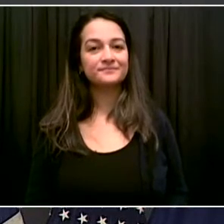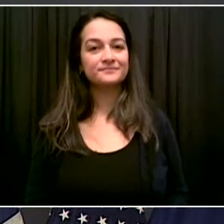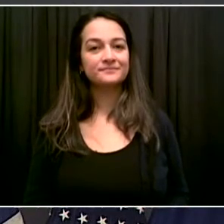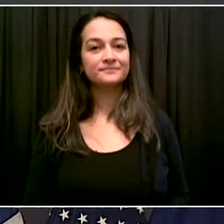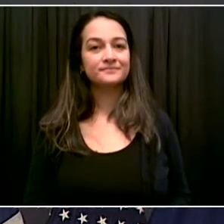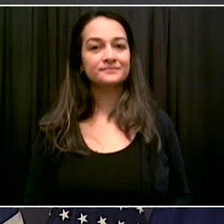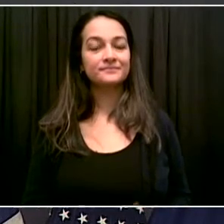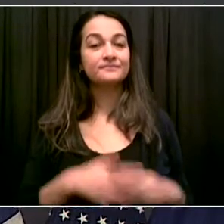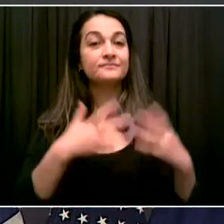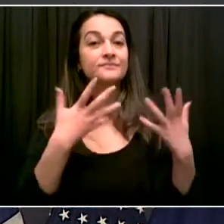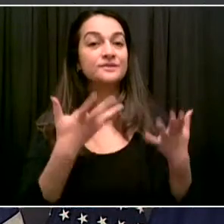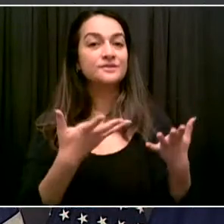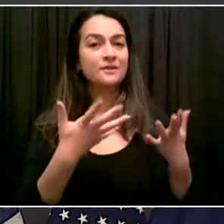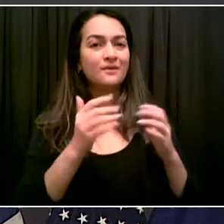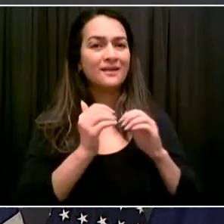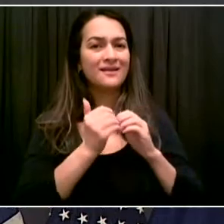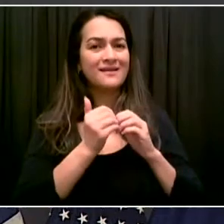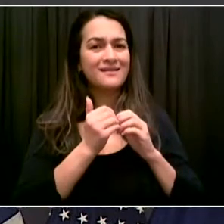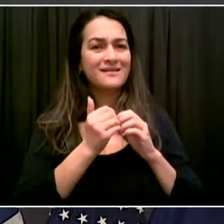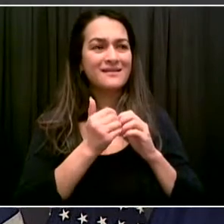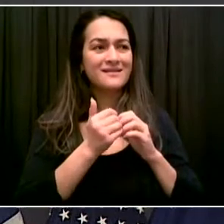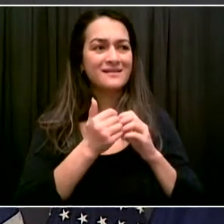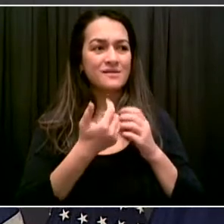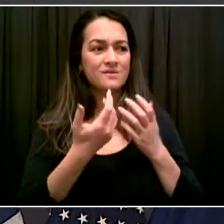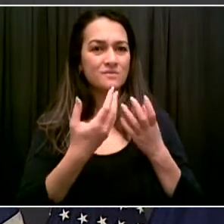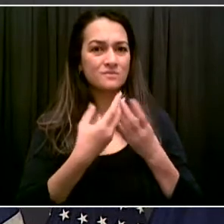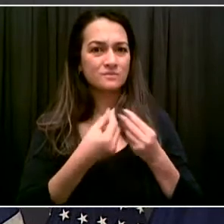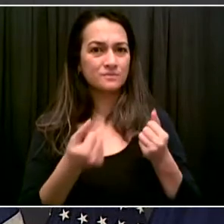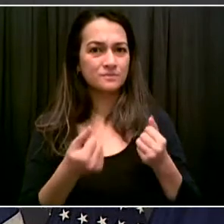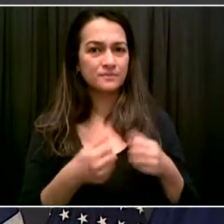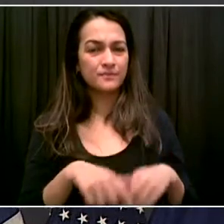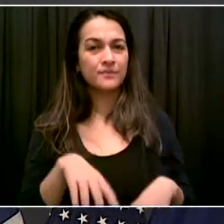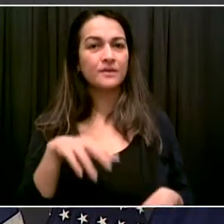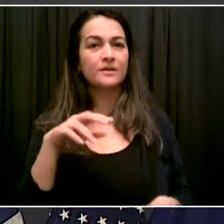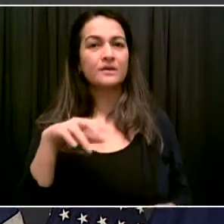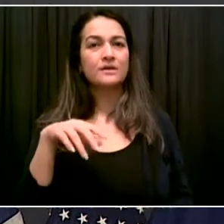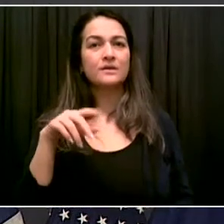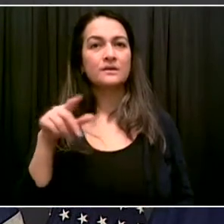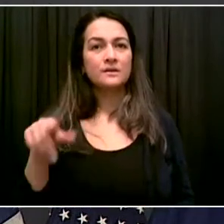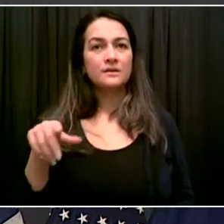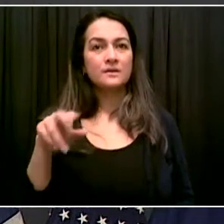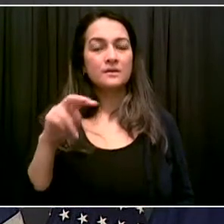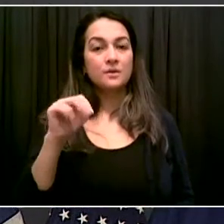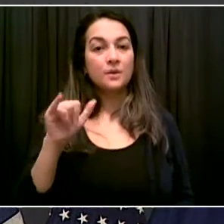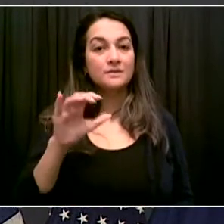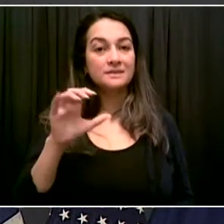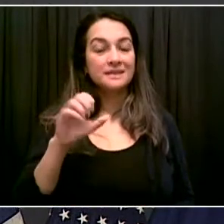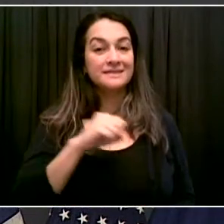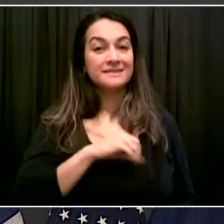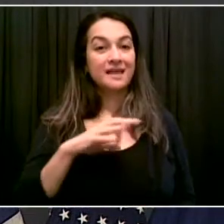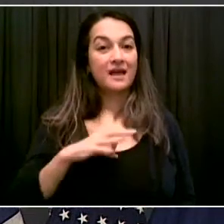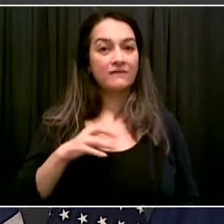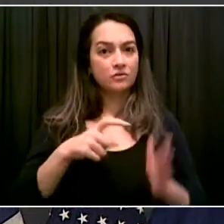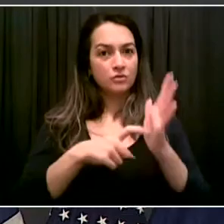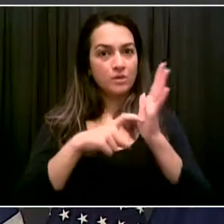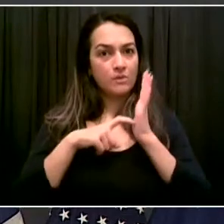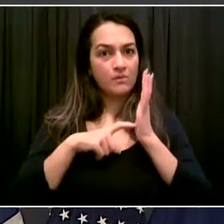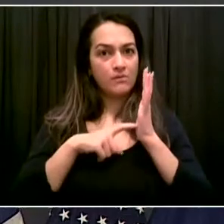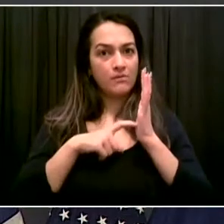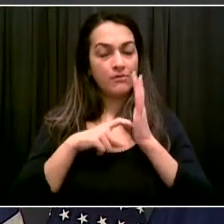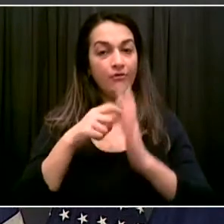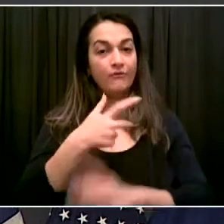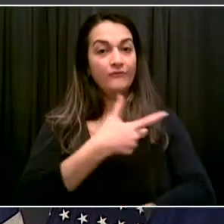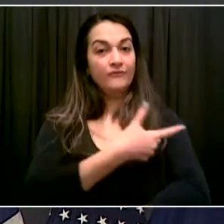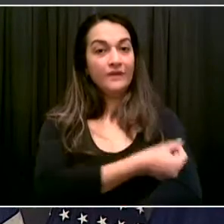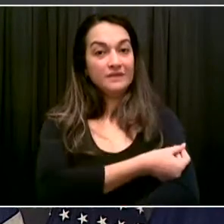gym employees to get vaccinated, but you're not doing the same kind of mandate for public employees like police officers and